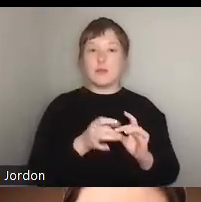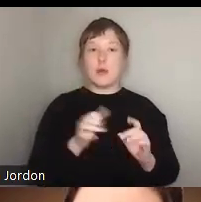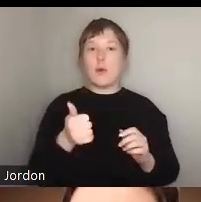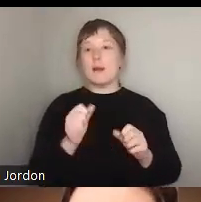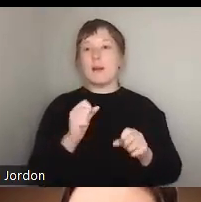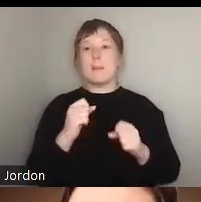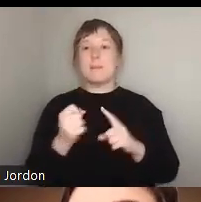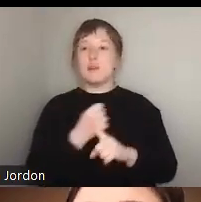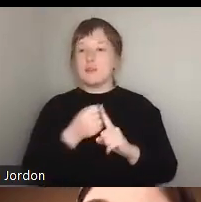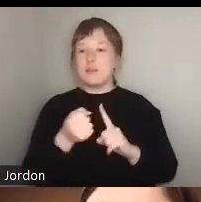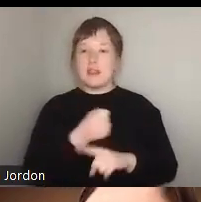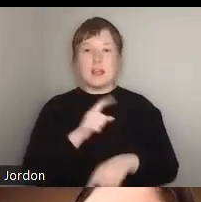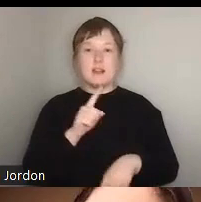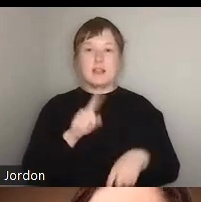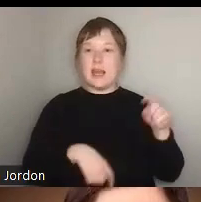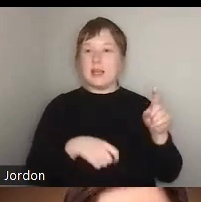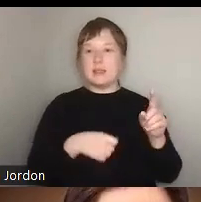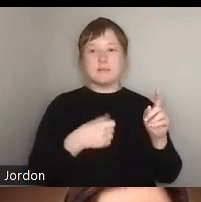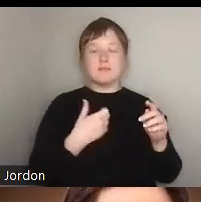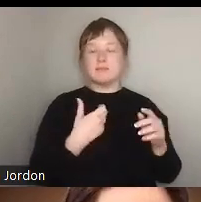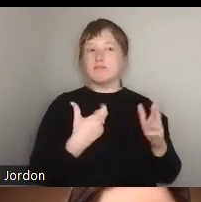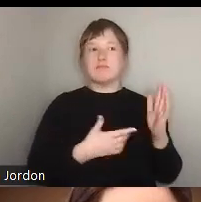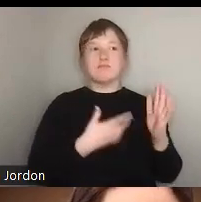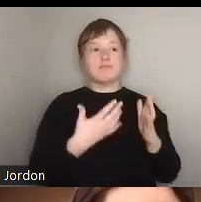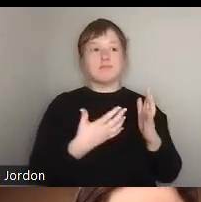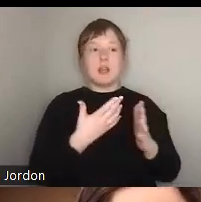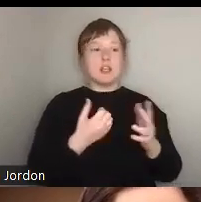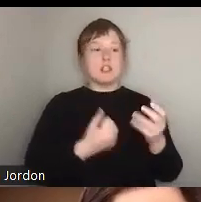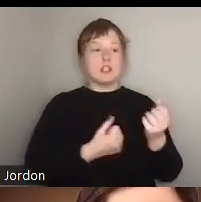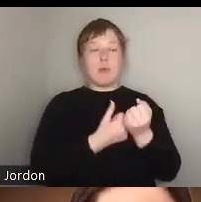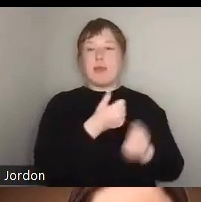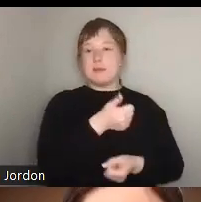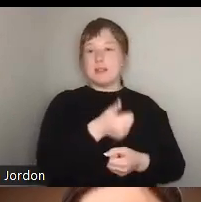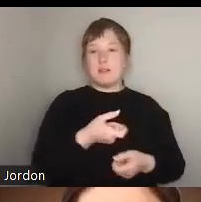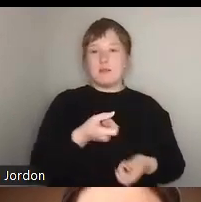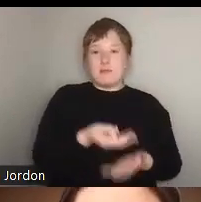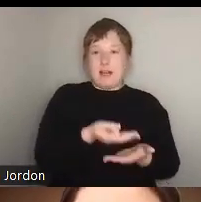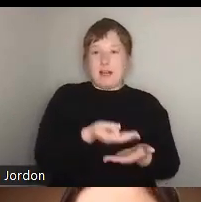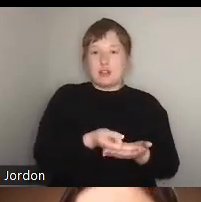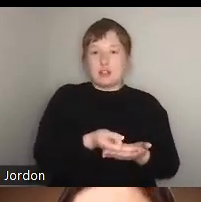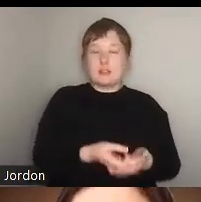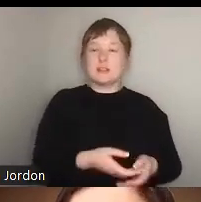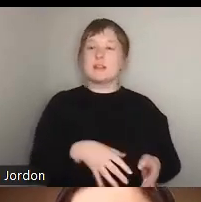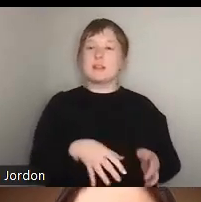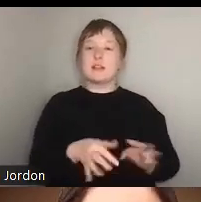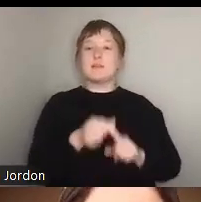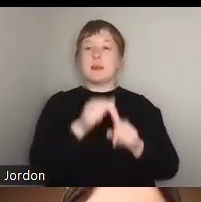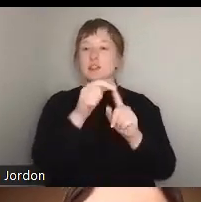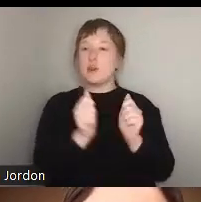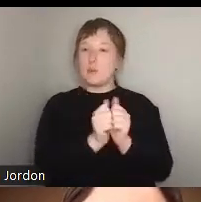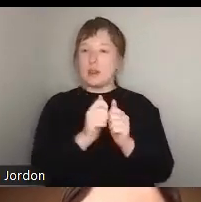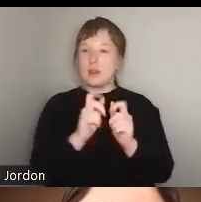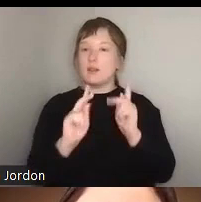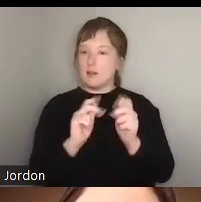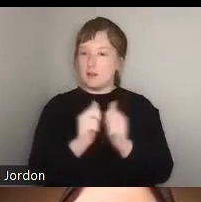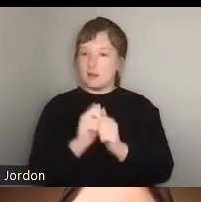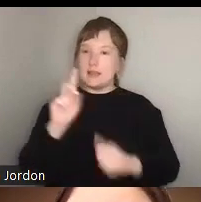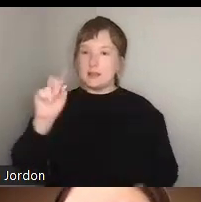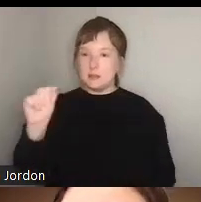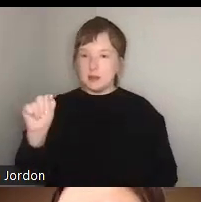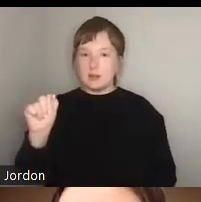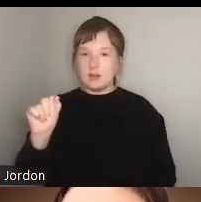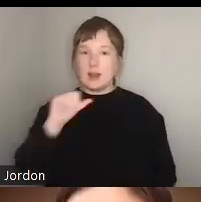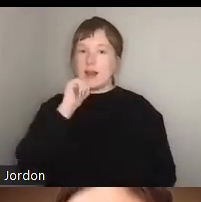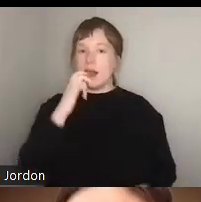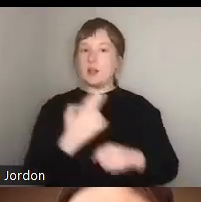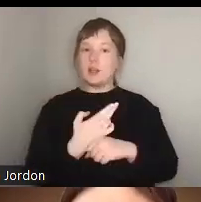they don't feel that they can financially support themselves, especially when we're talking about people with disabilities. Misusing,